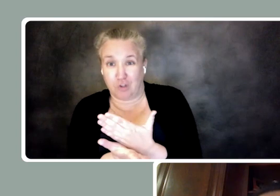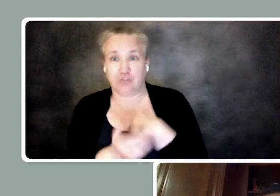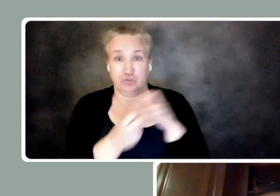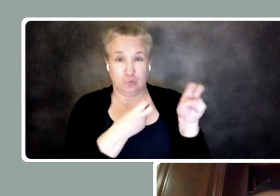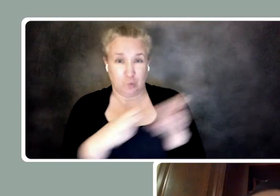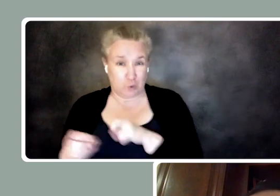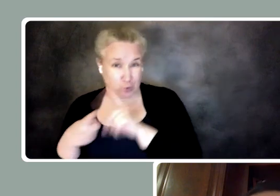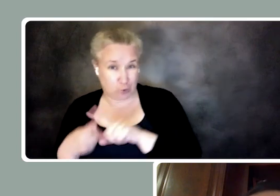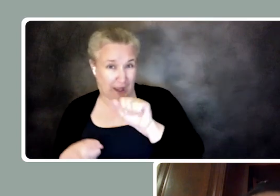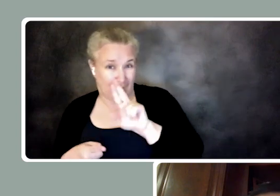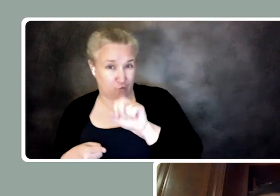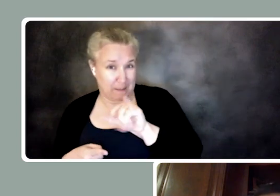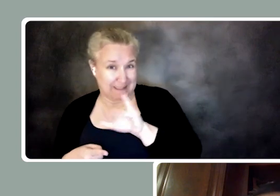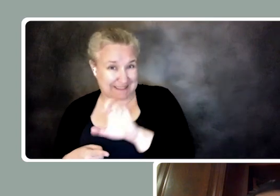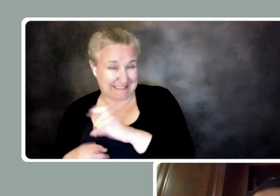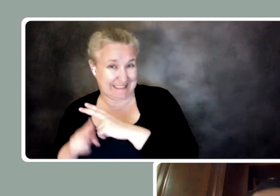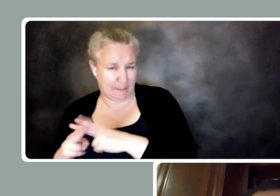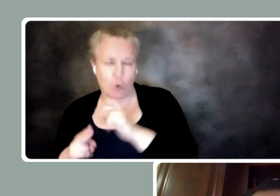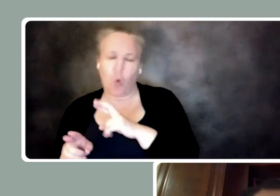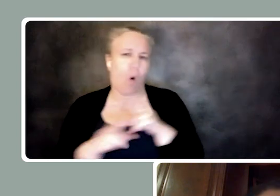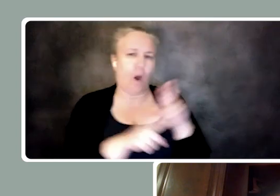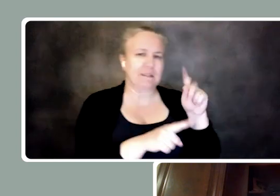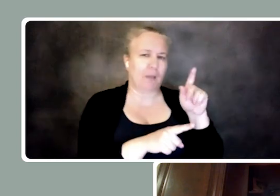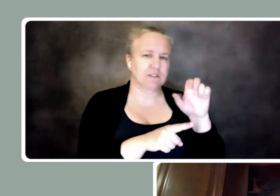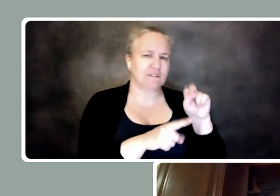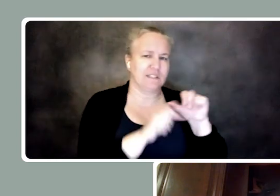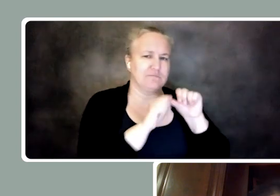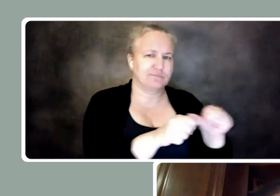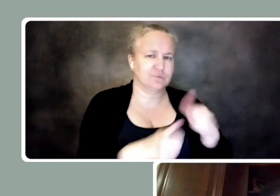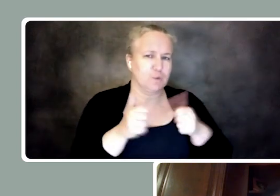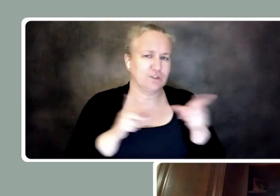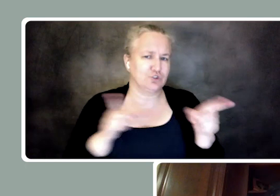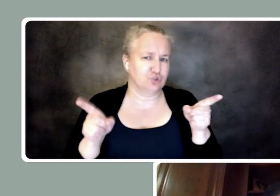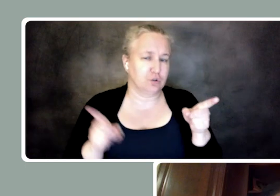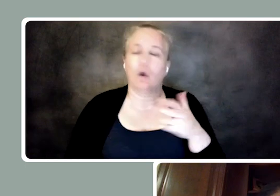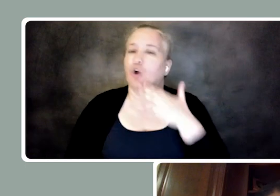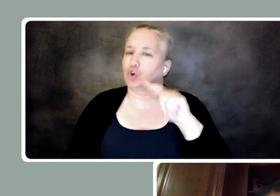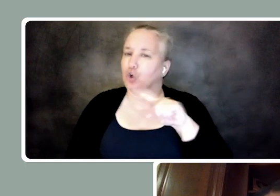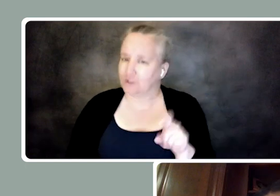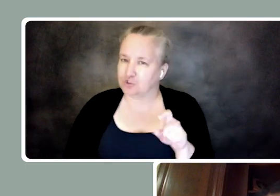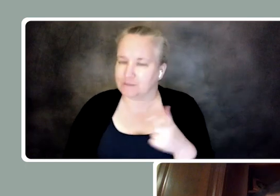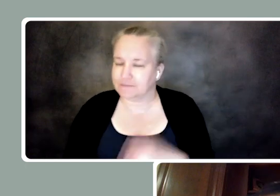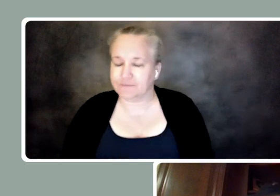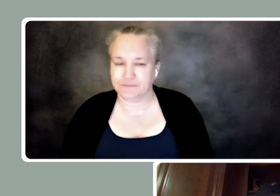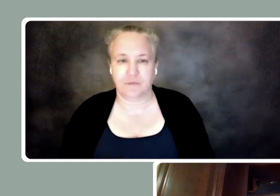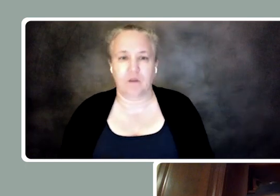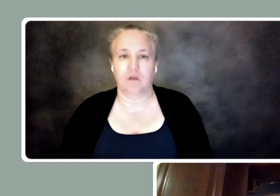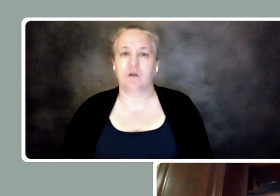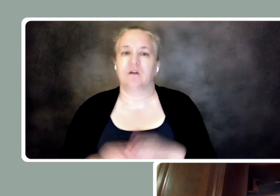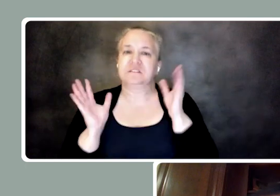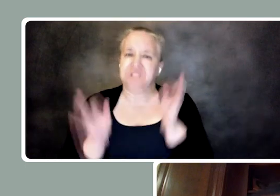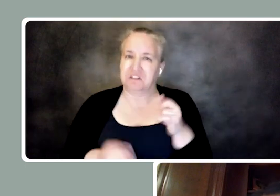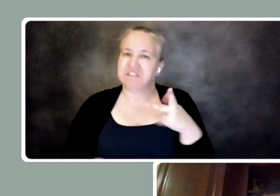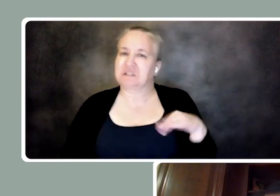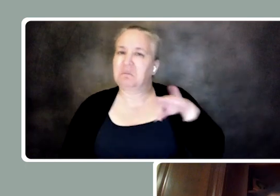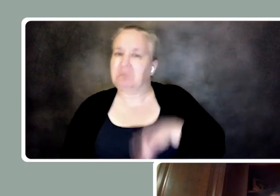aromatase inhibitor or continue with tamoxifen? No, so I think, again, a very good question. That definitely is of benefit. There have